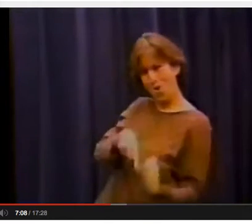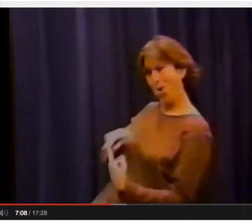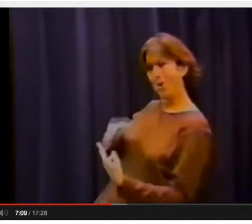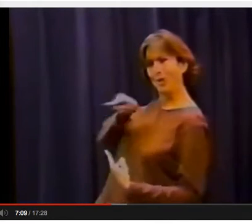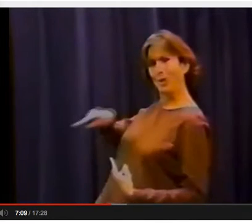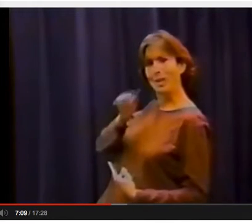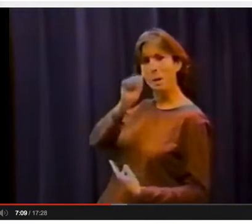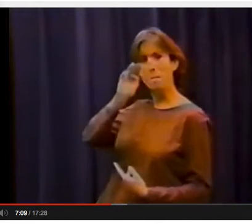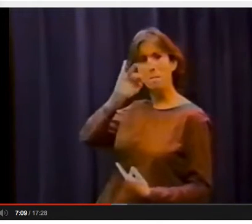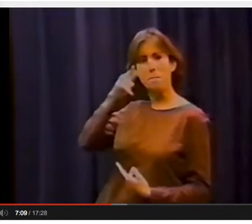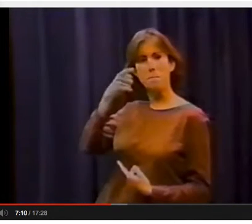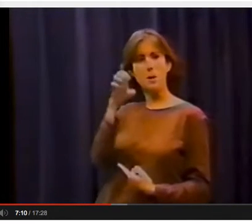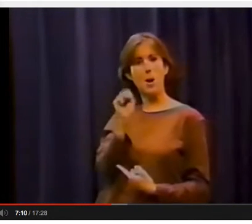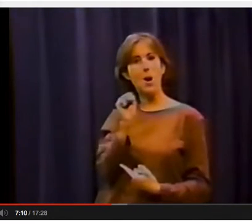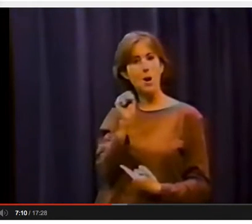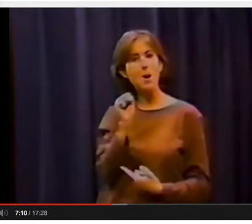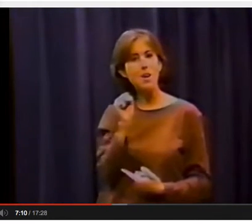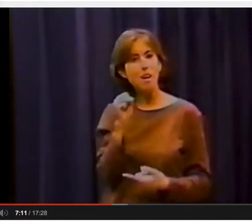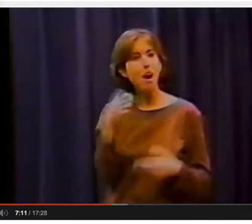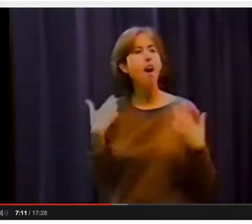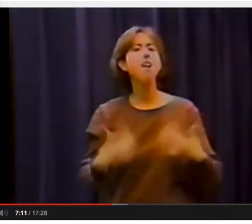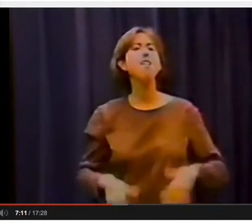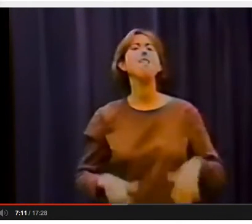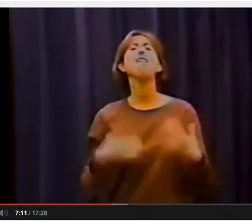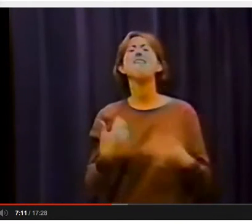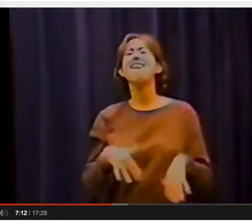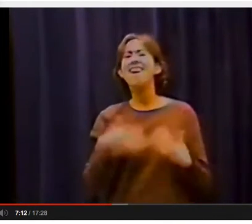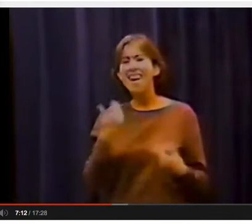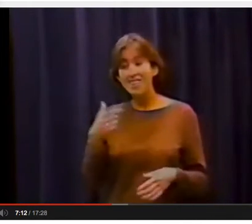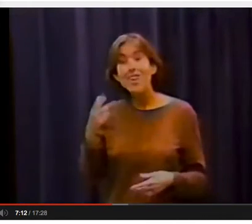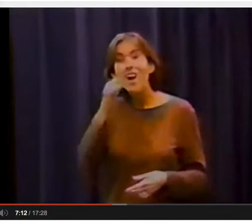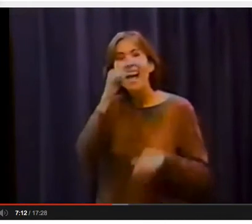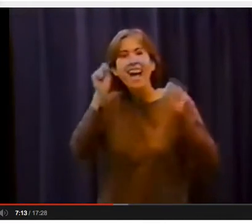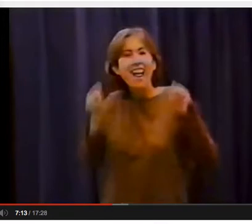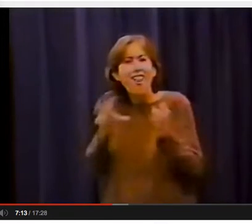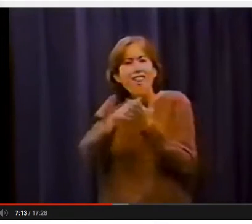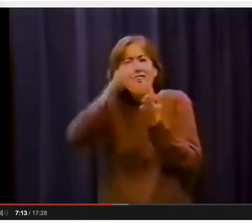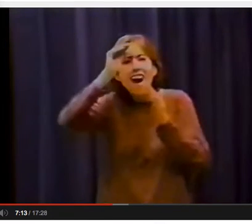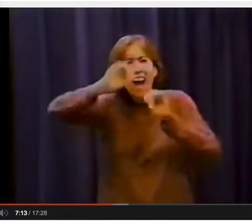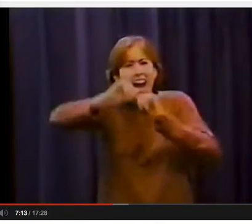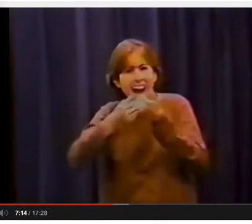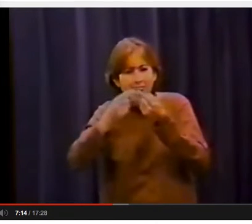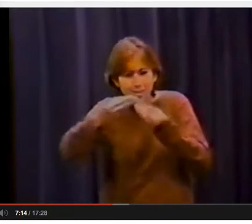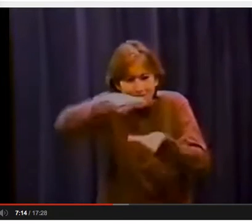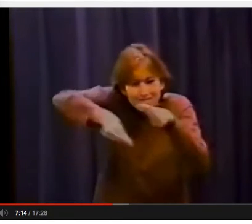then the kids could earn the money themselves.